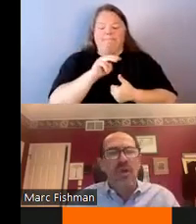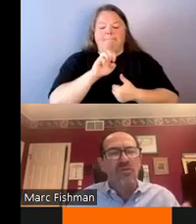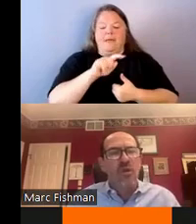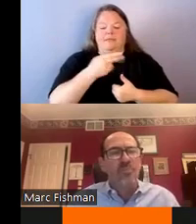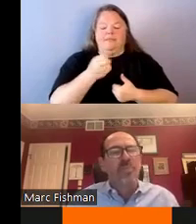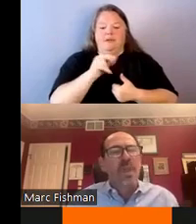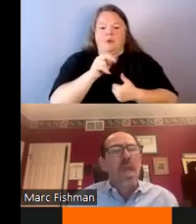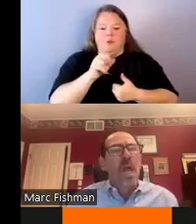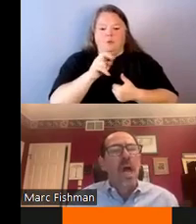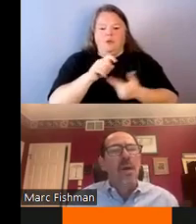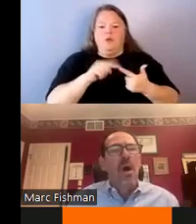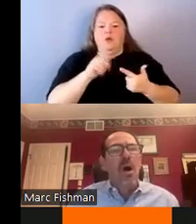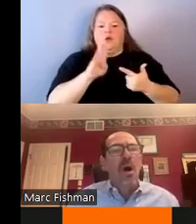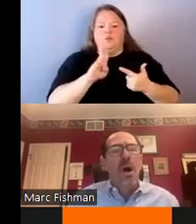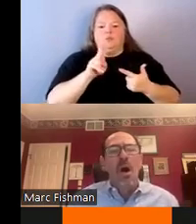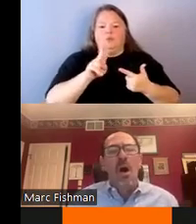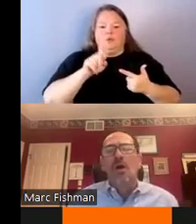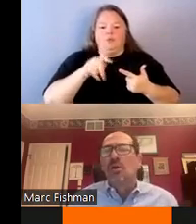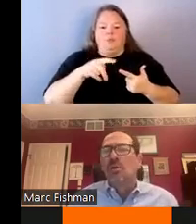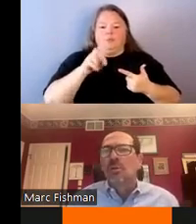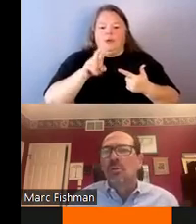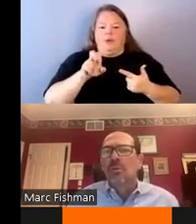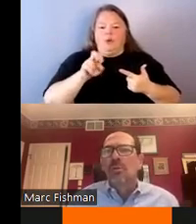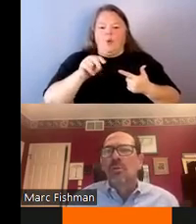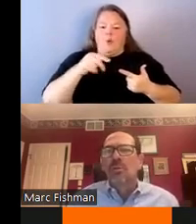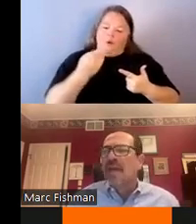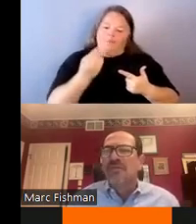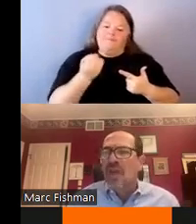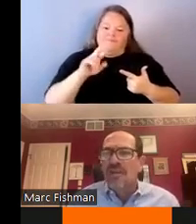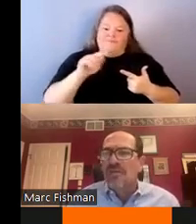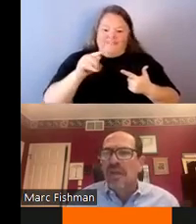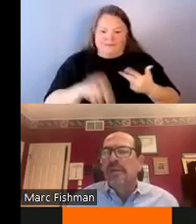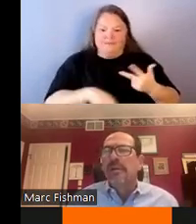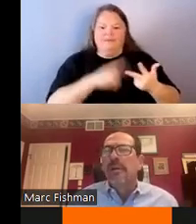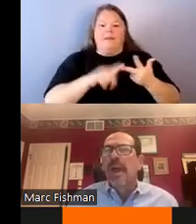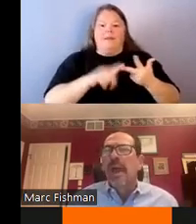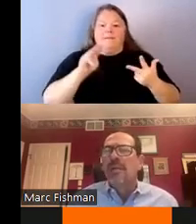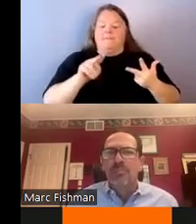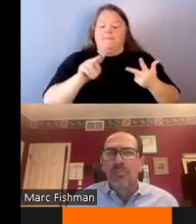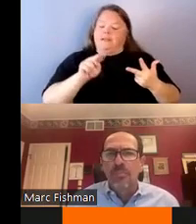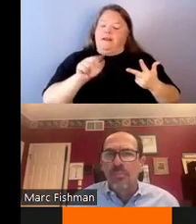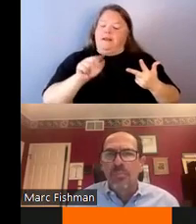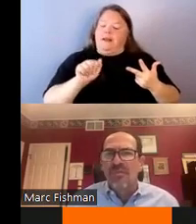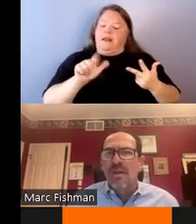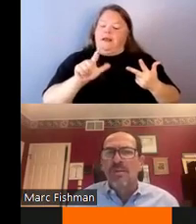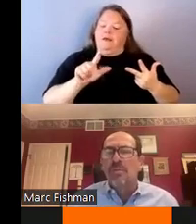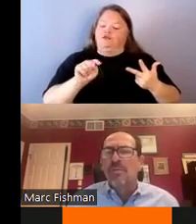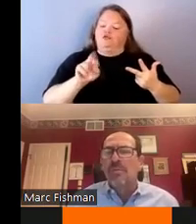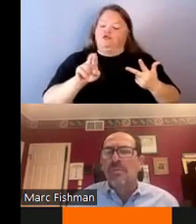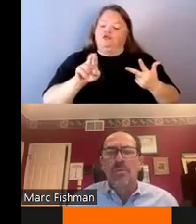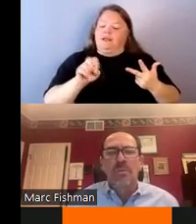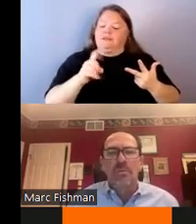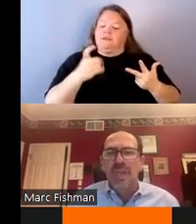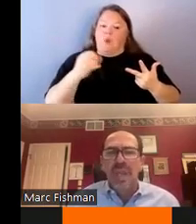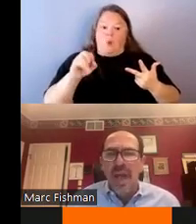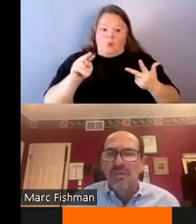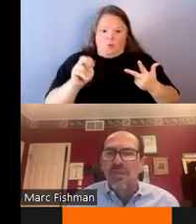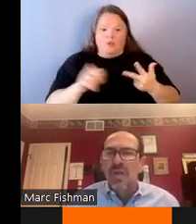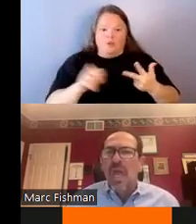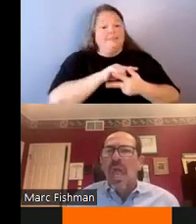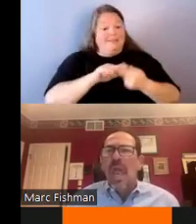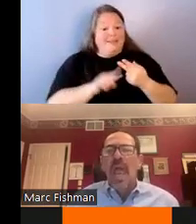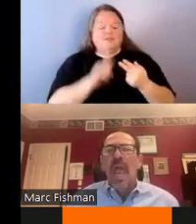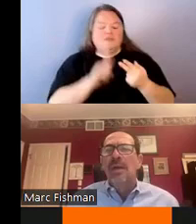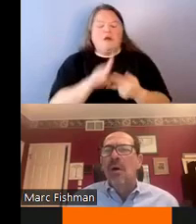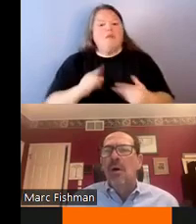buprenorphine, naltrexone, are life-saving and prevent